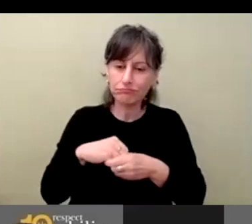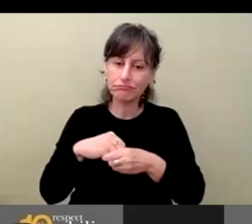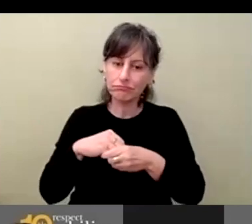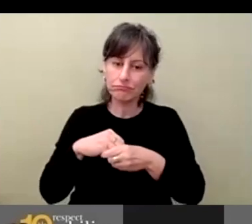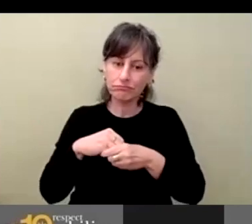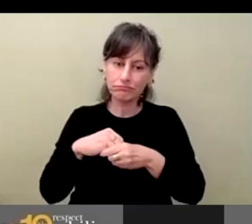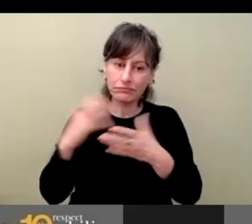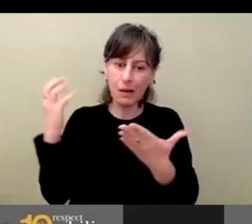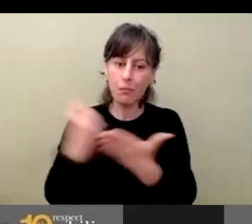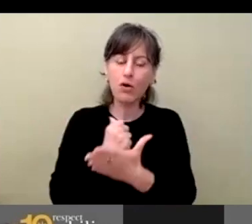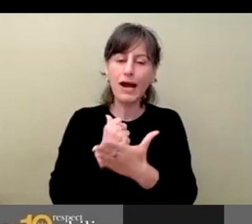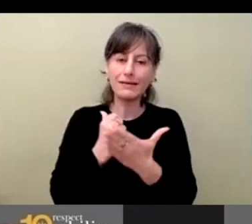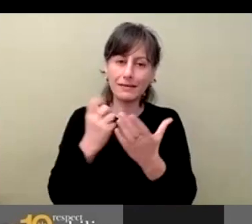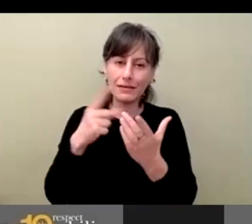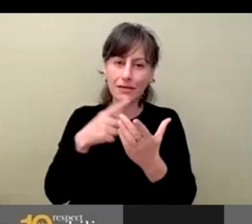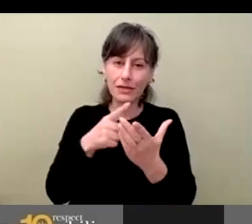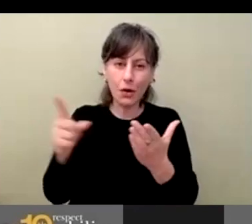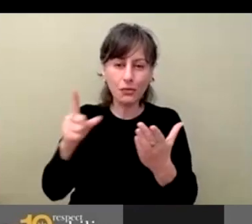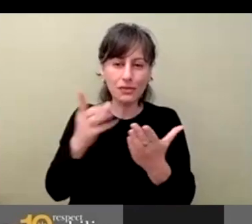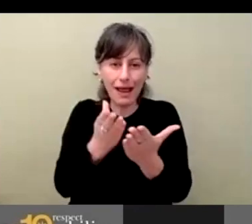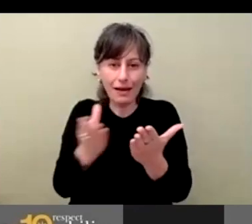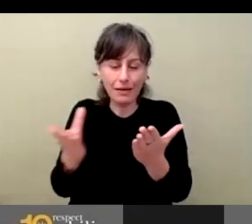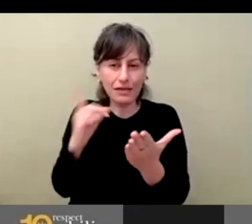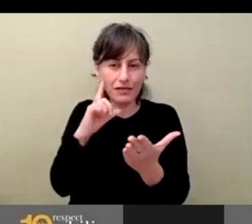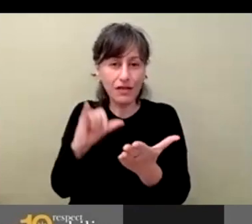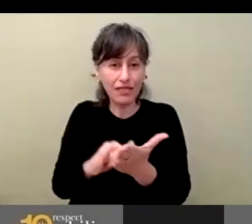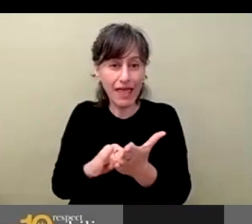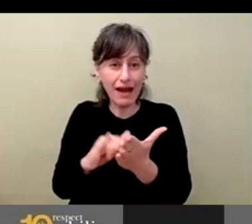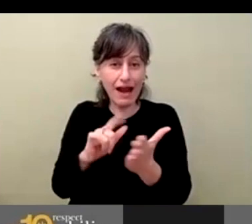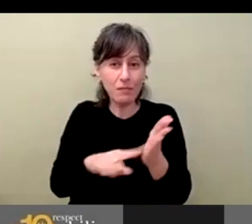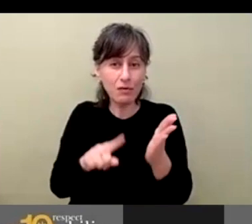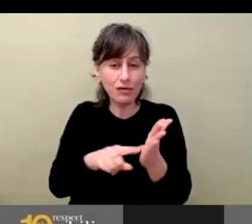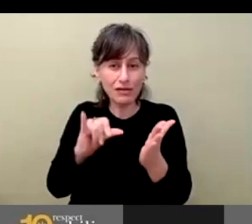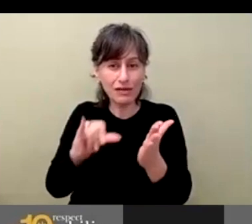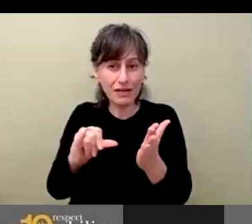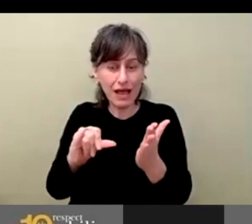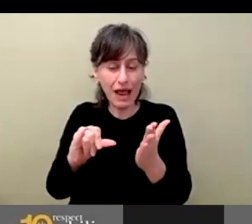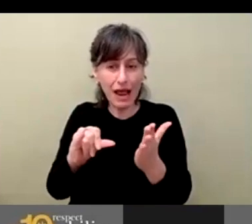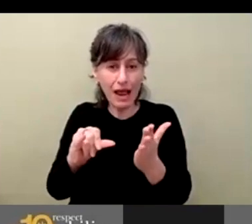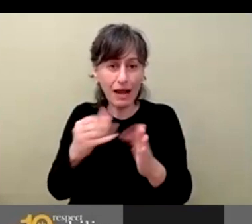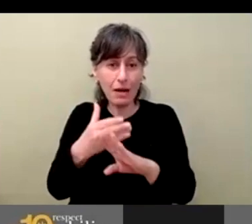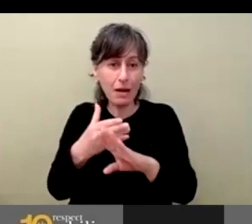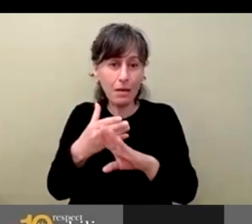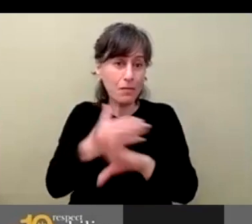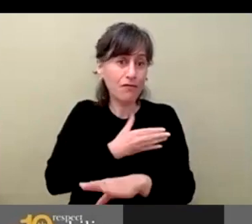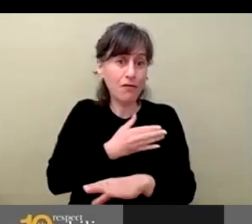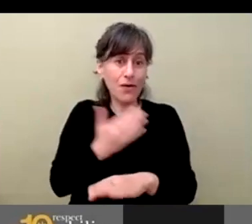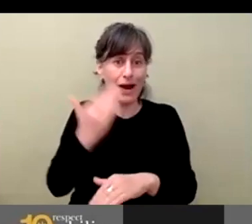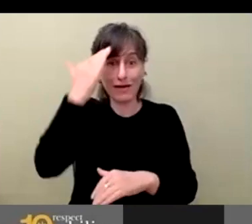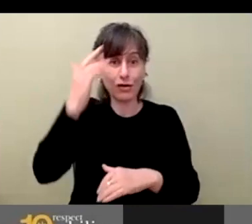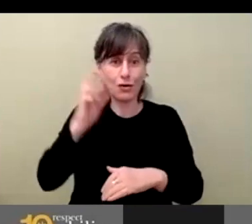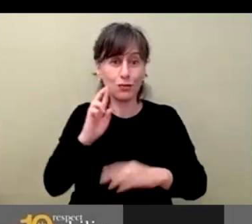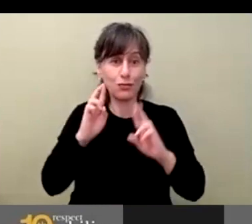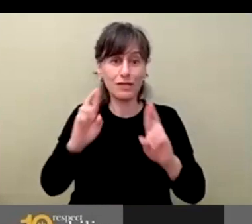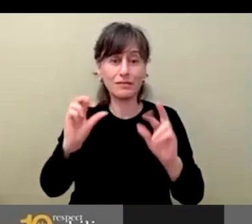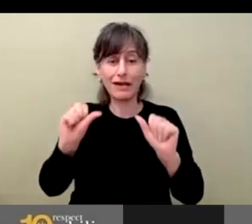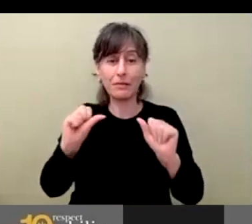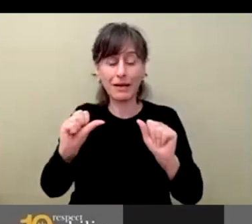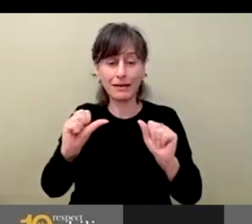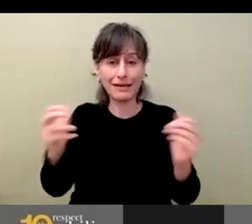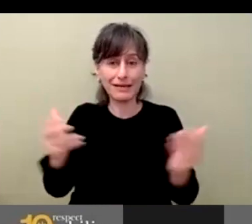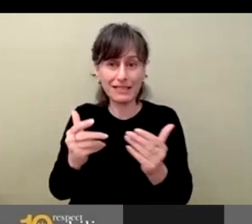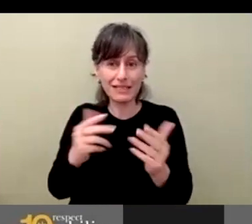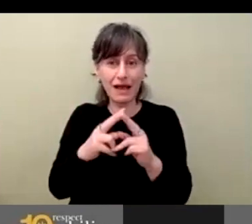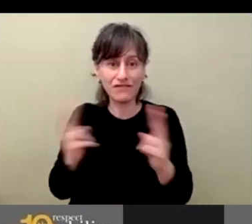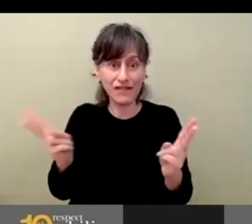And I've been researching that even longer than I knew Respectability existed. I'm very, very, very